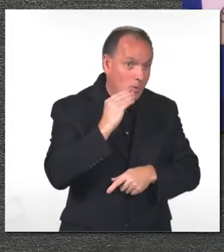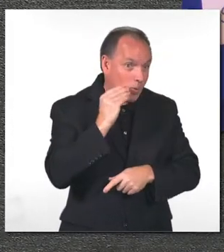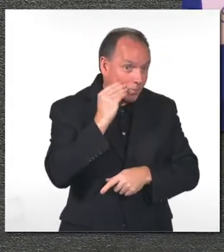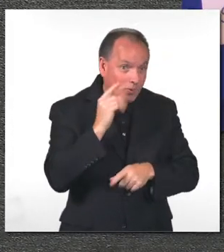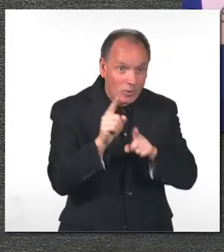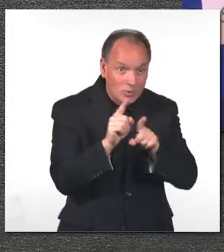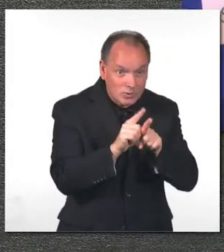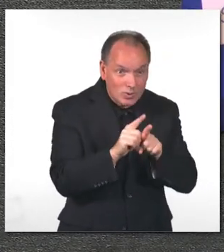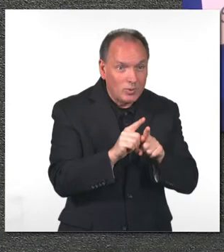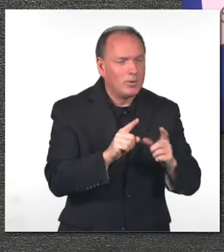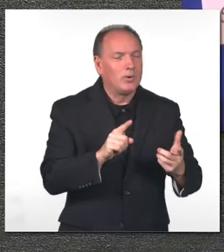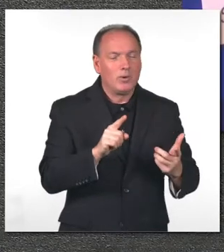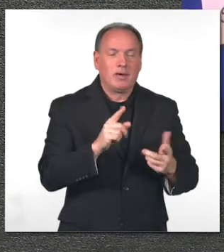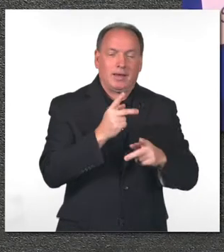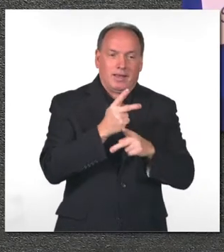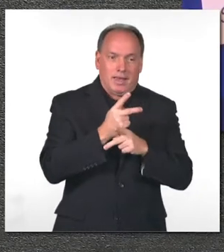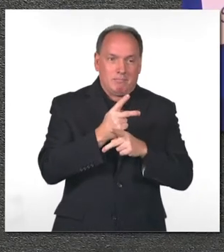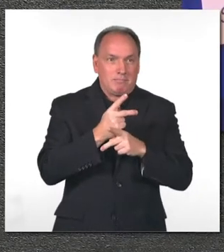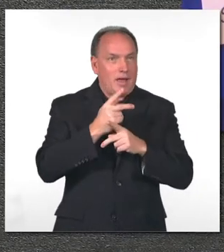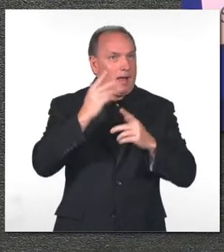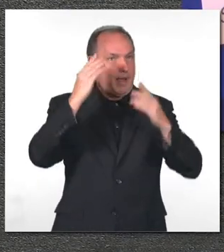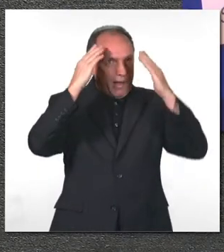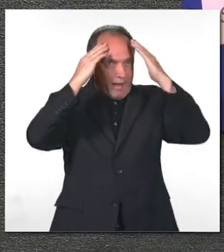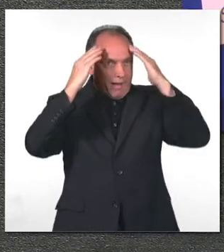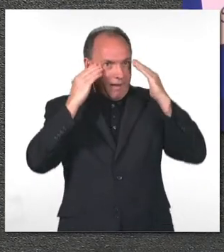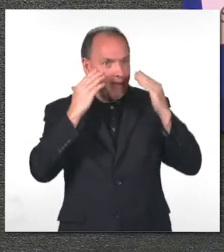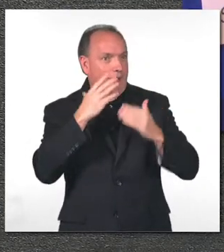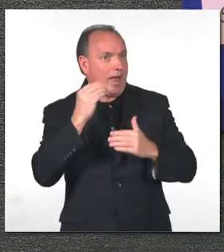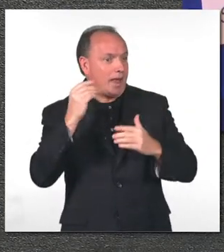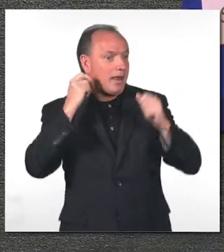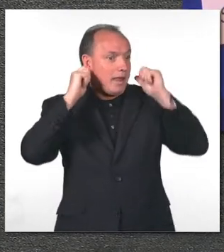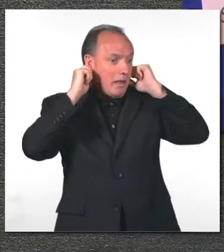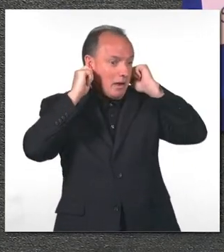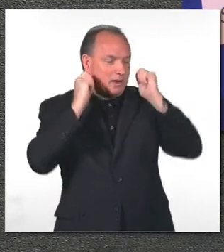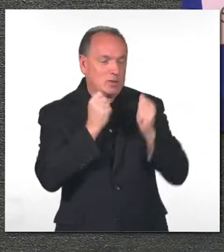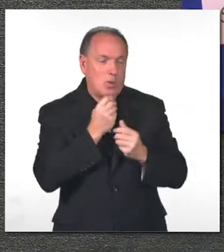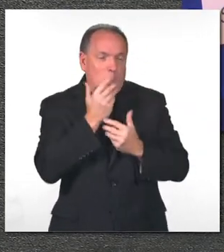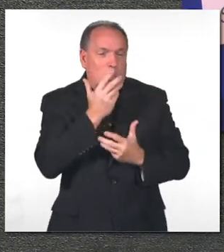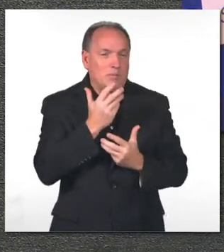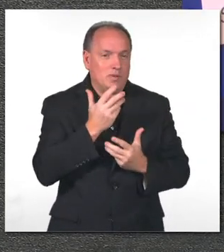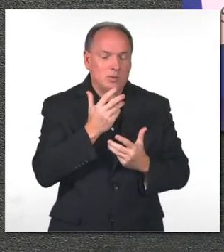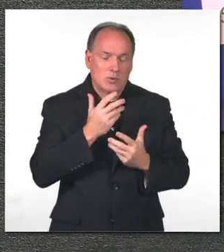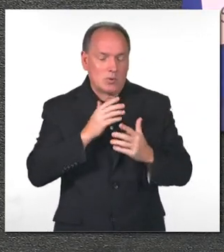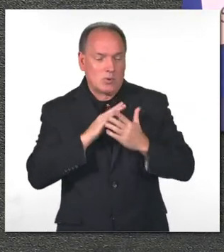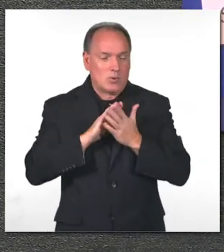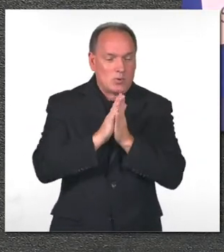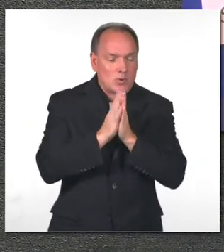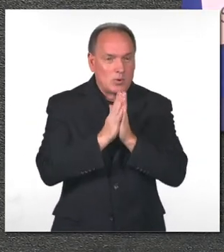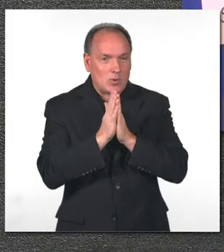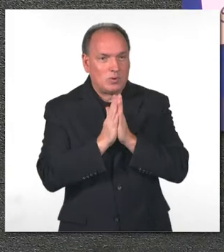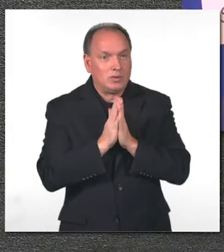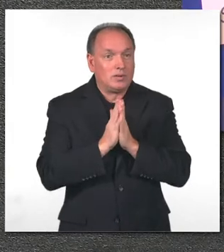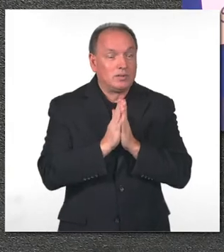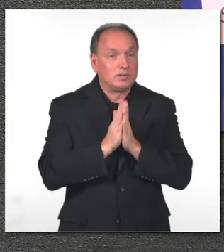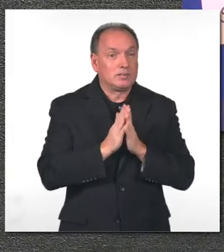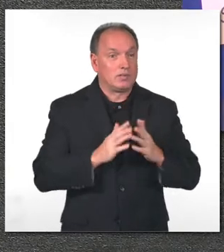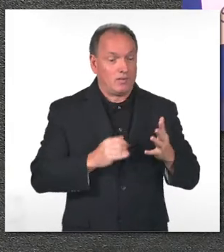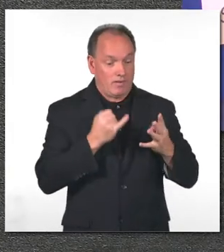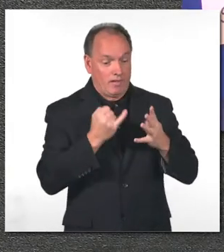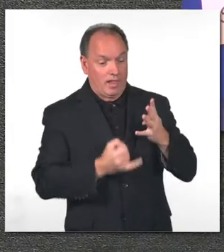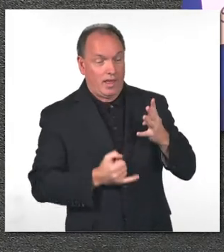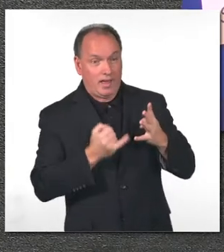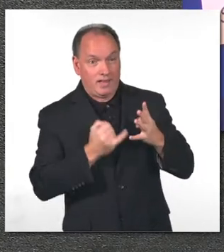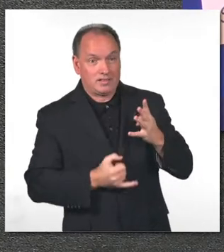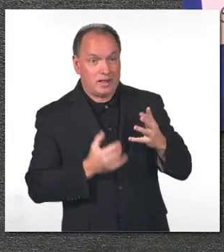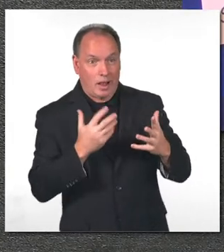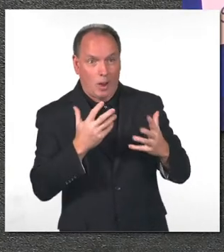This keeps my head and my ears nice and warm. I want to stay out in the snow as long as I can. Okay and finally if